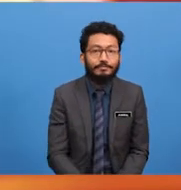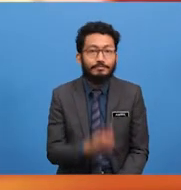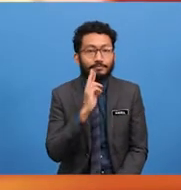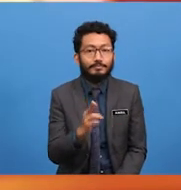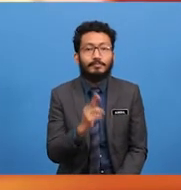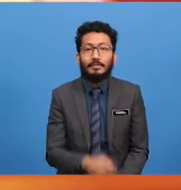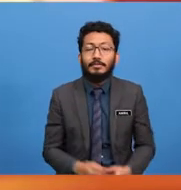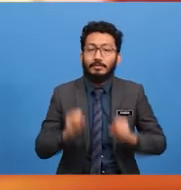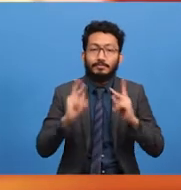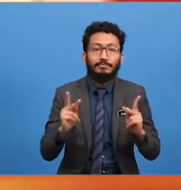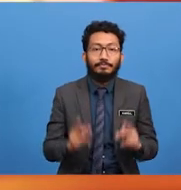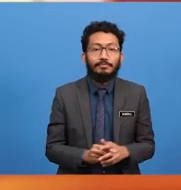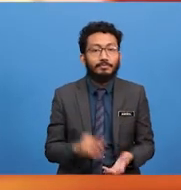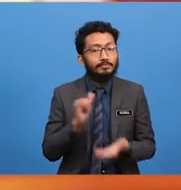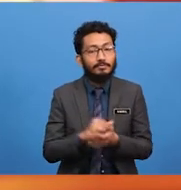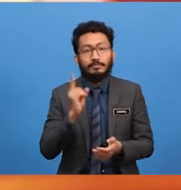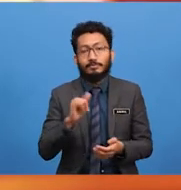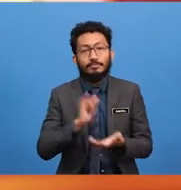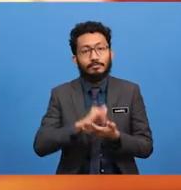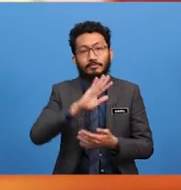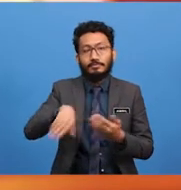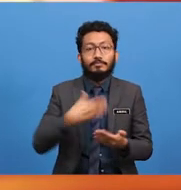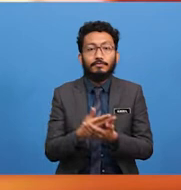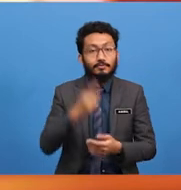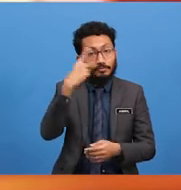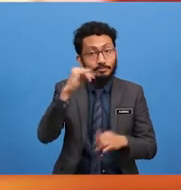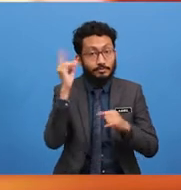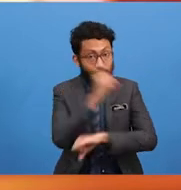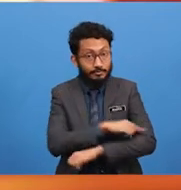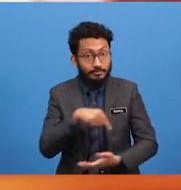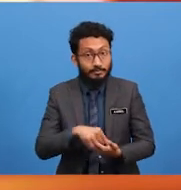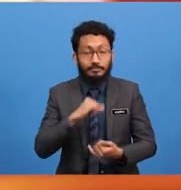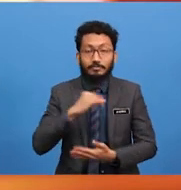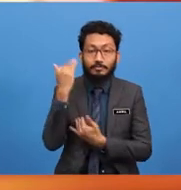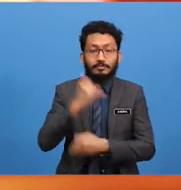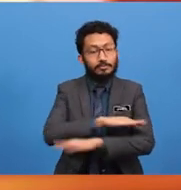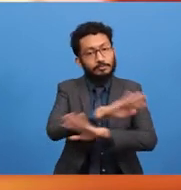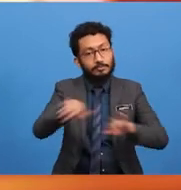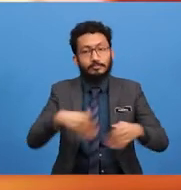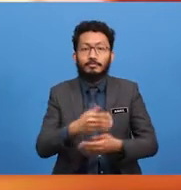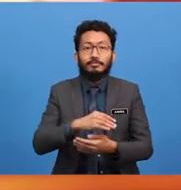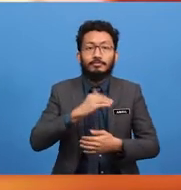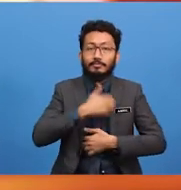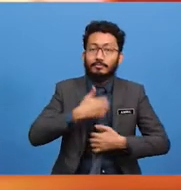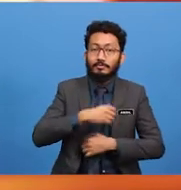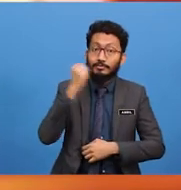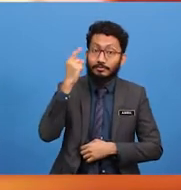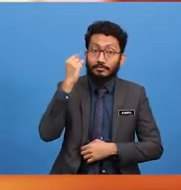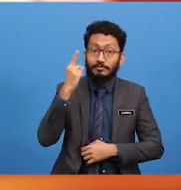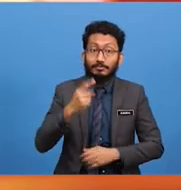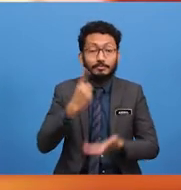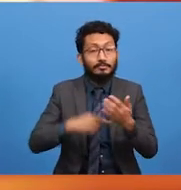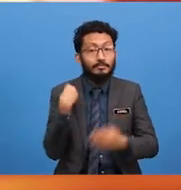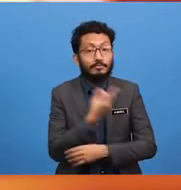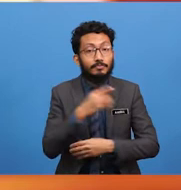Okay, that will be all for today. I hope you have enjoyed and understand what we have